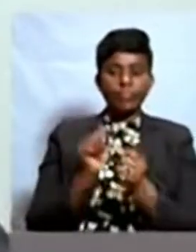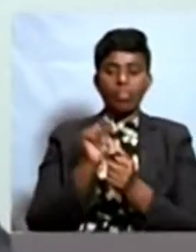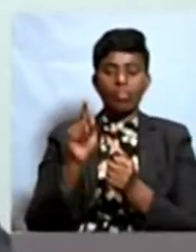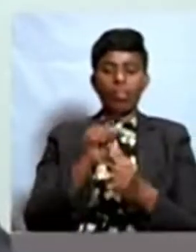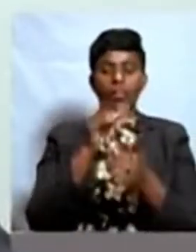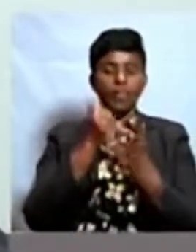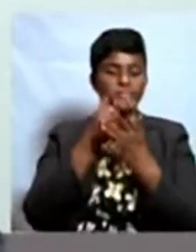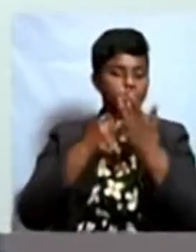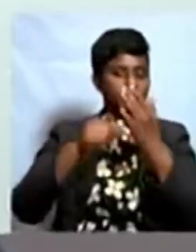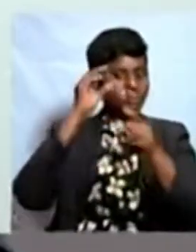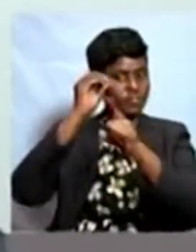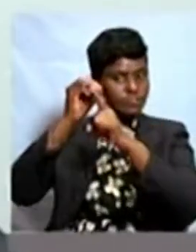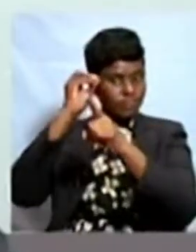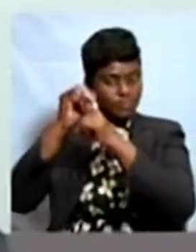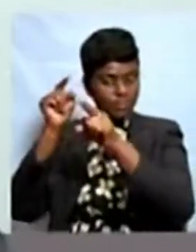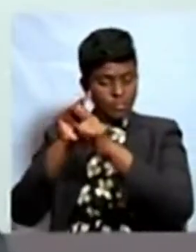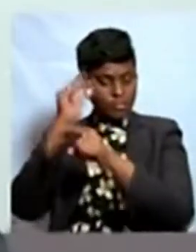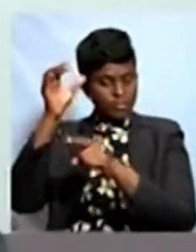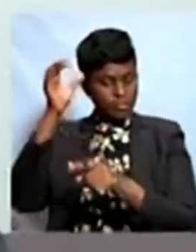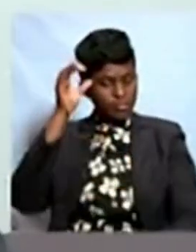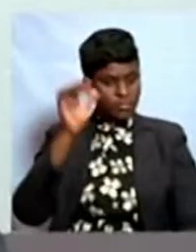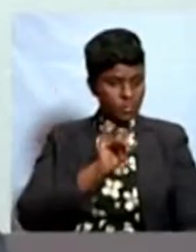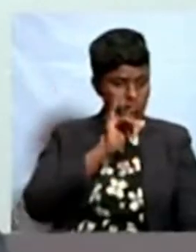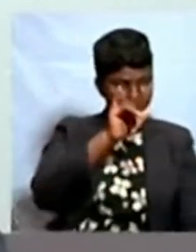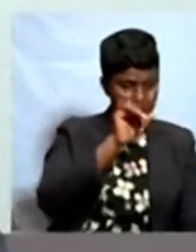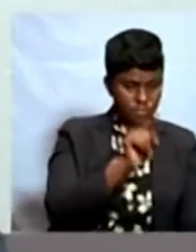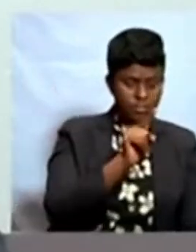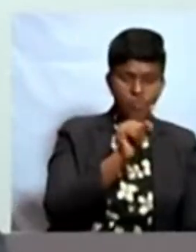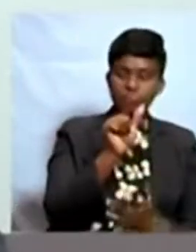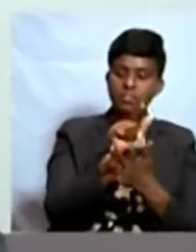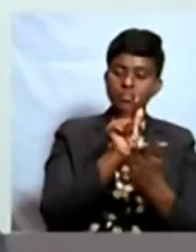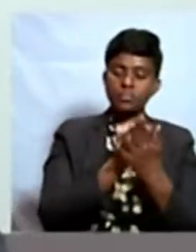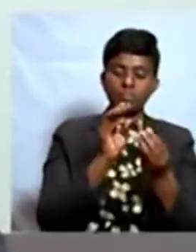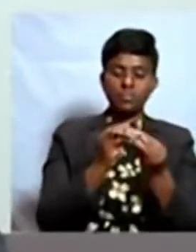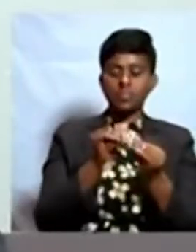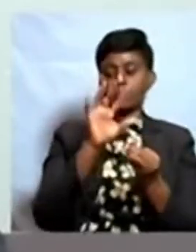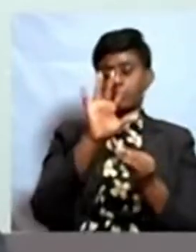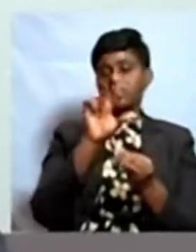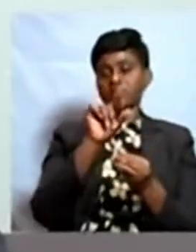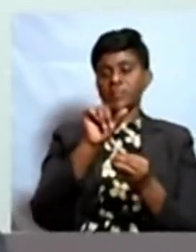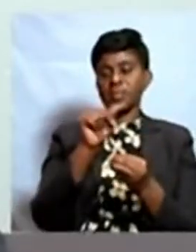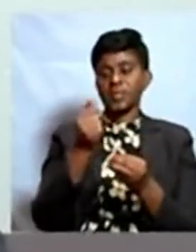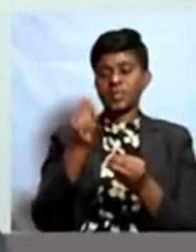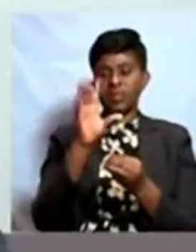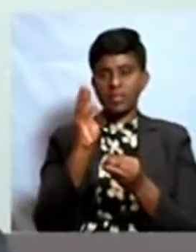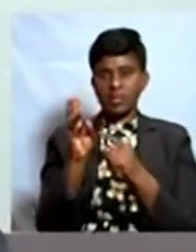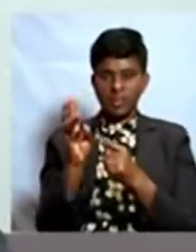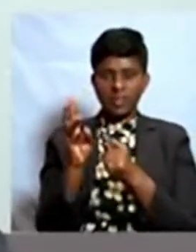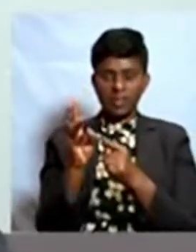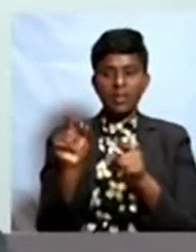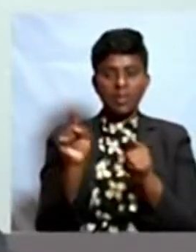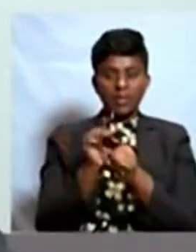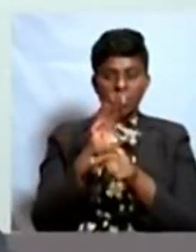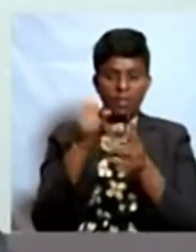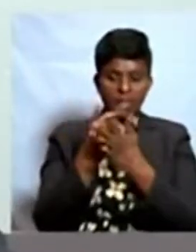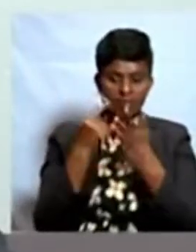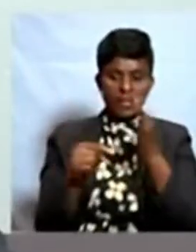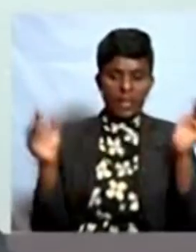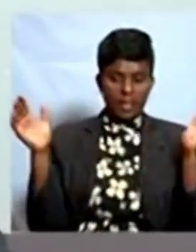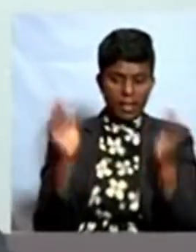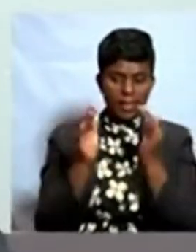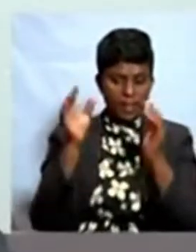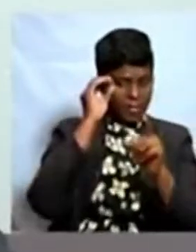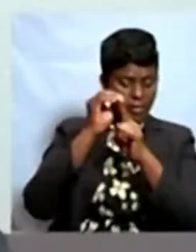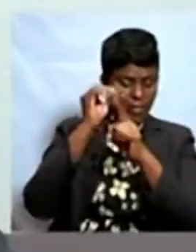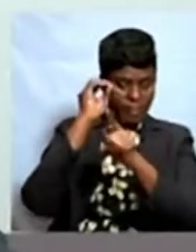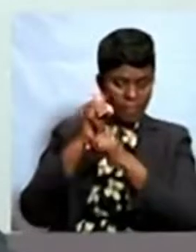the objectives of the Civil Aviation Amendment Bill number 5 of 2016, the summary of the objects